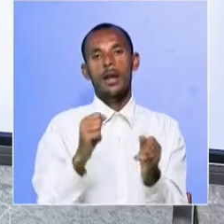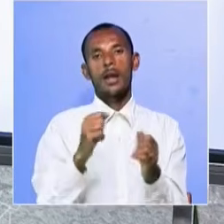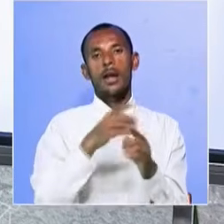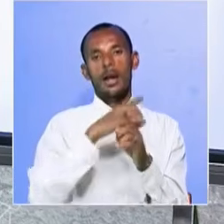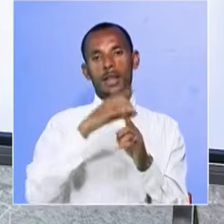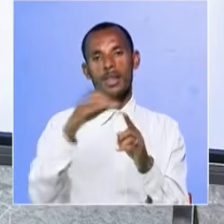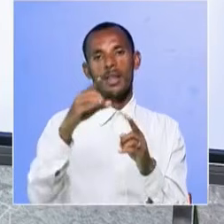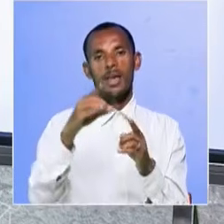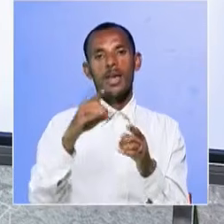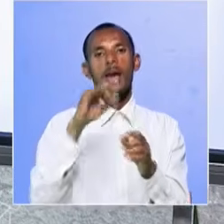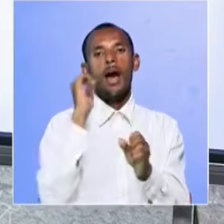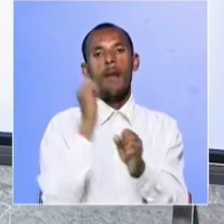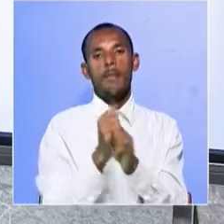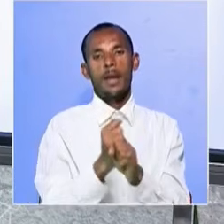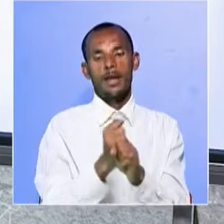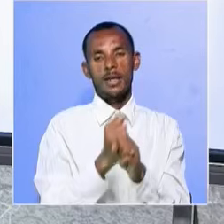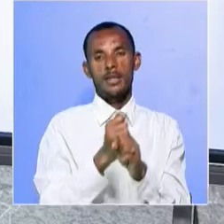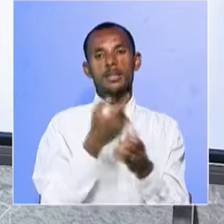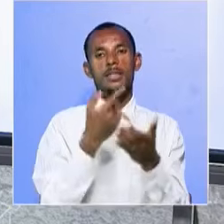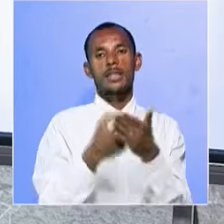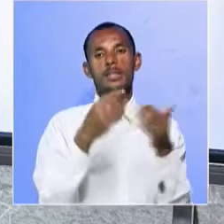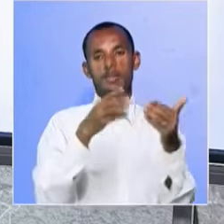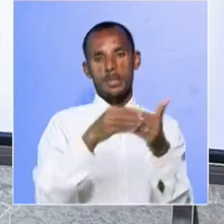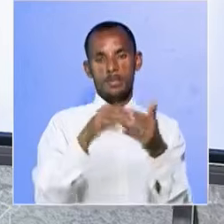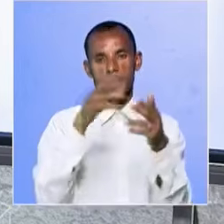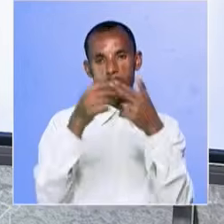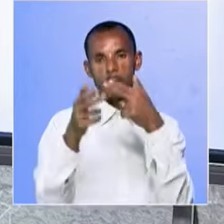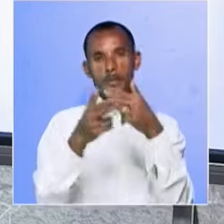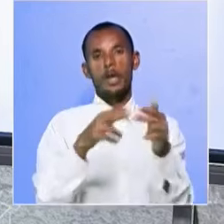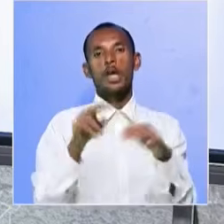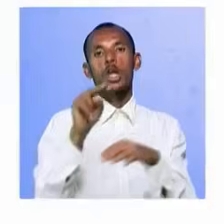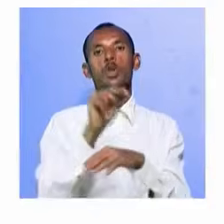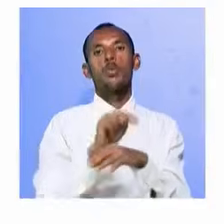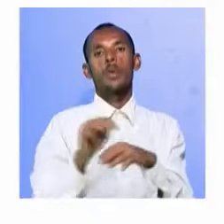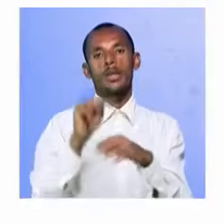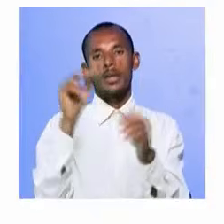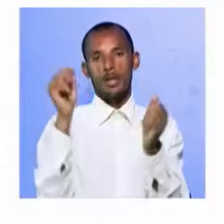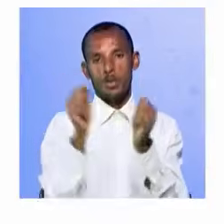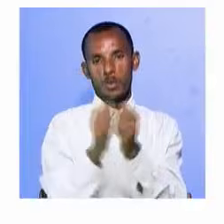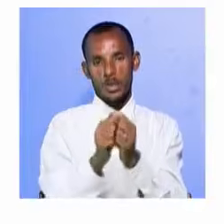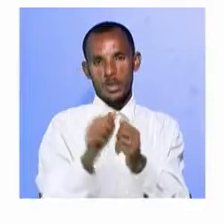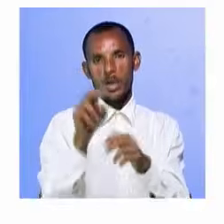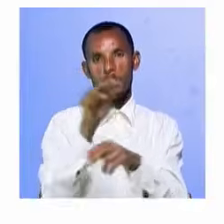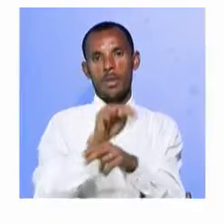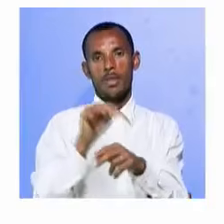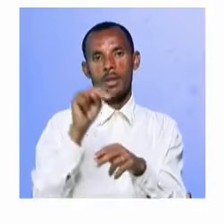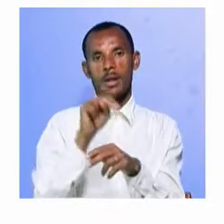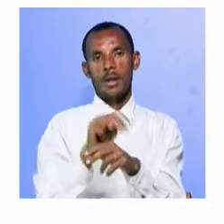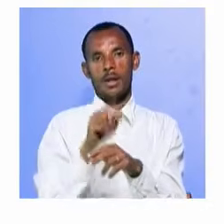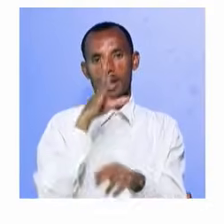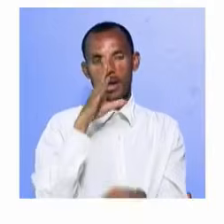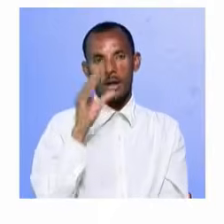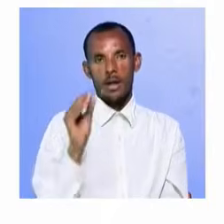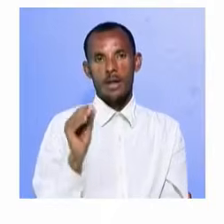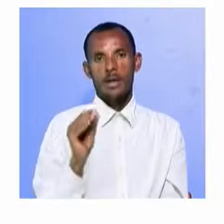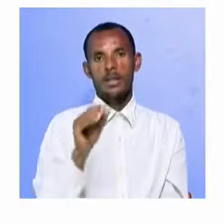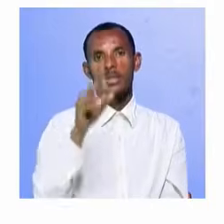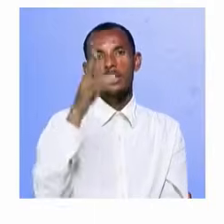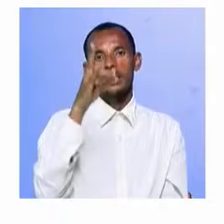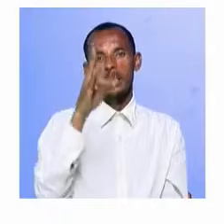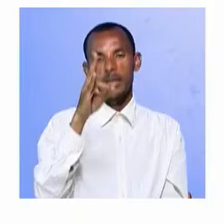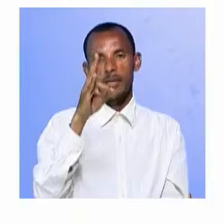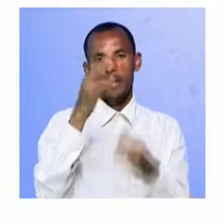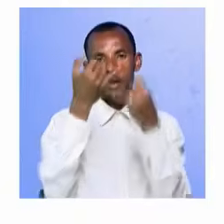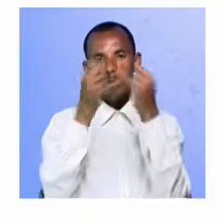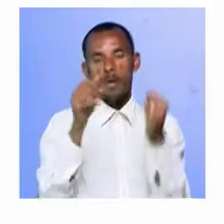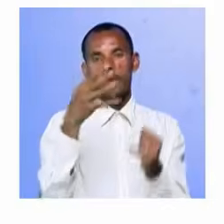this principle. Okay, so multiply numerators with numerators. Okay, 7 over 15 times 2